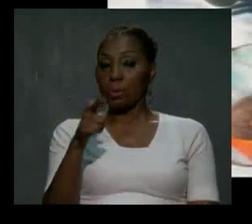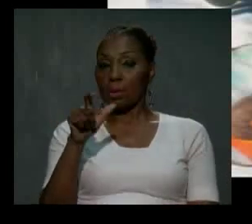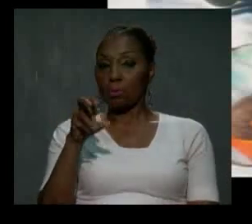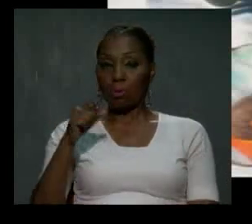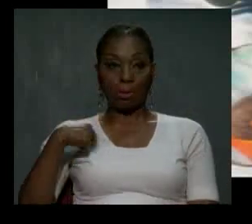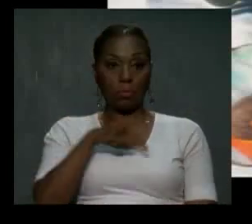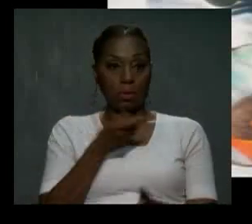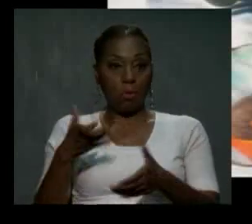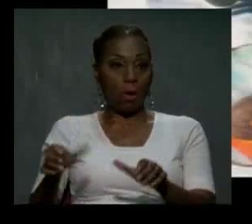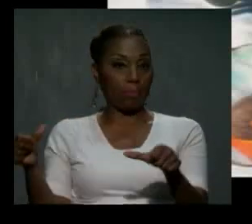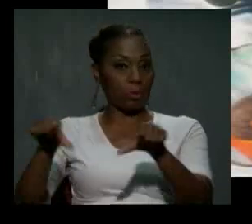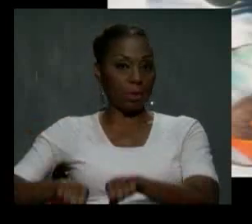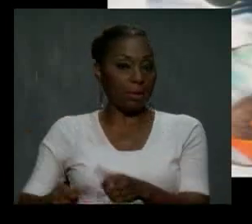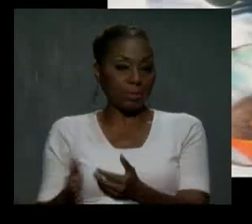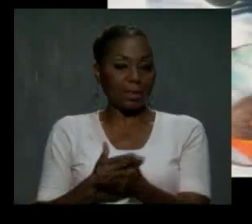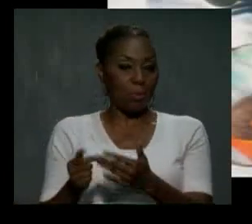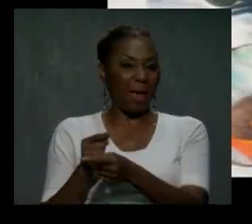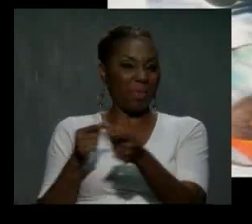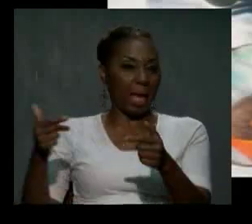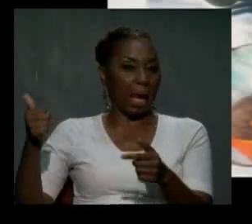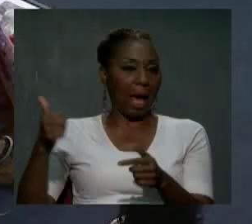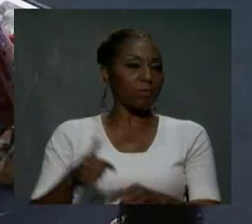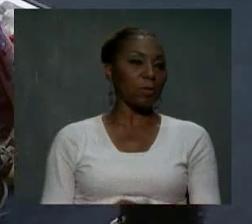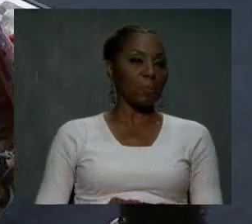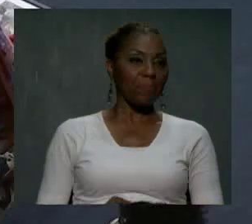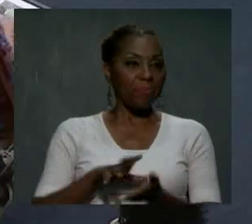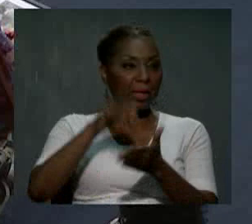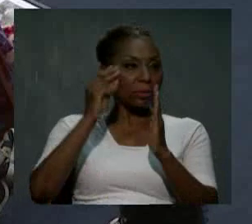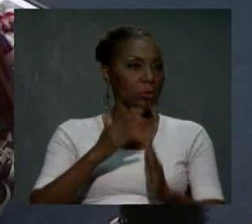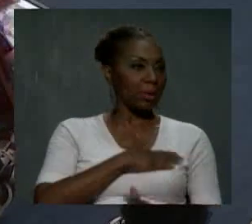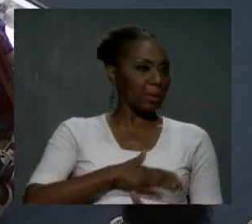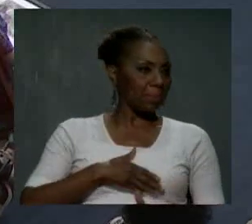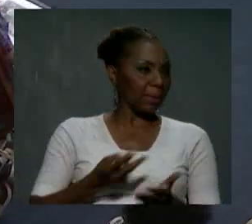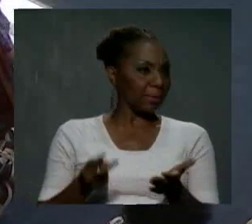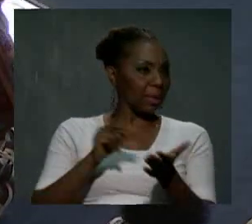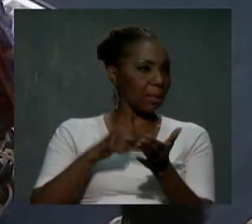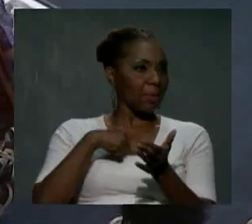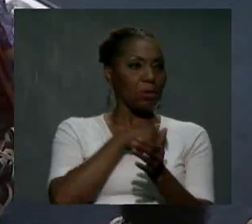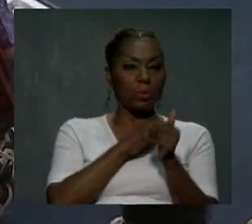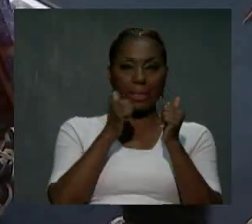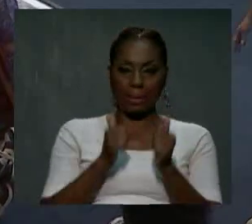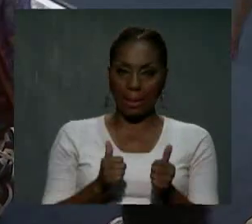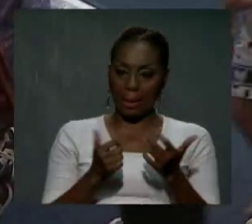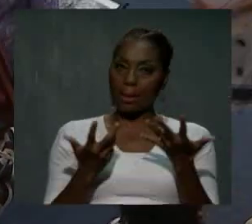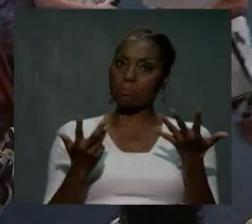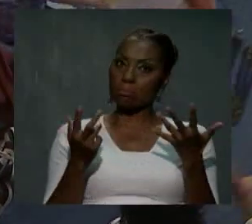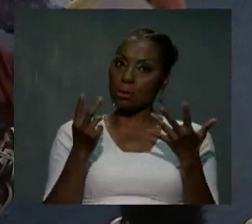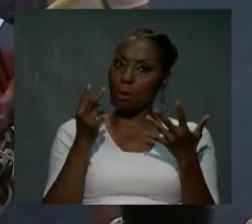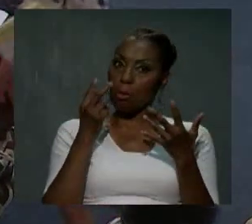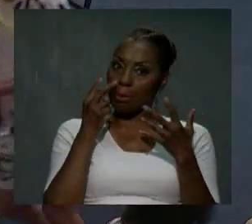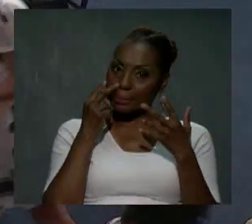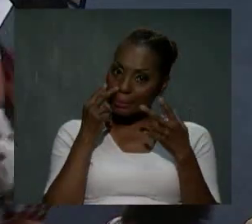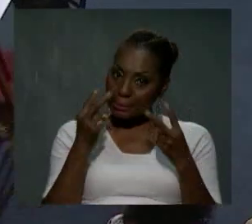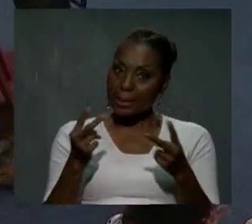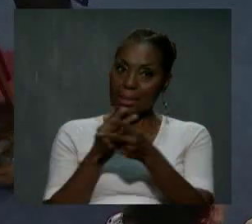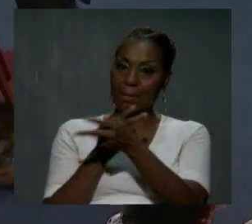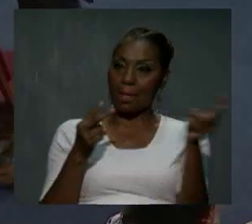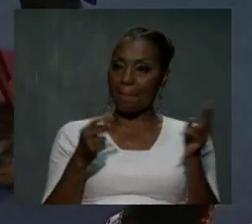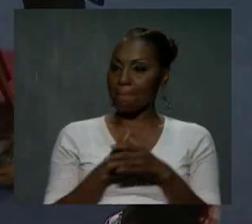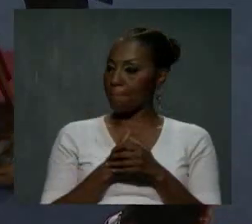anyway, thank you very much. Thank you. Could we have the students stand up again so we can give them a little bit more recognition?